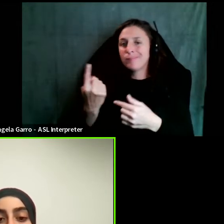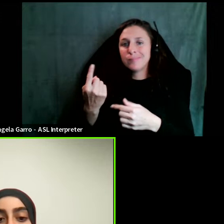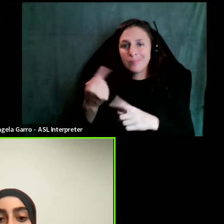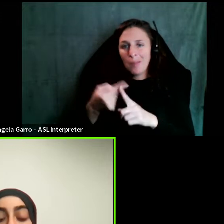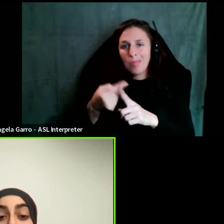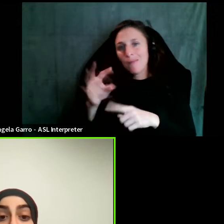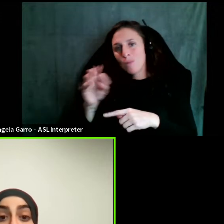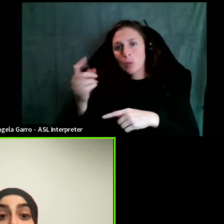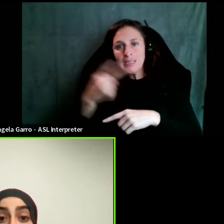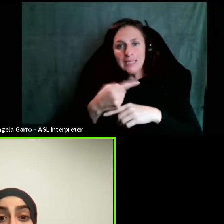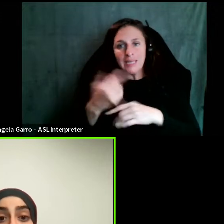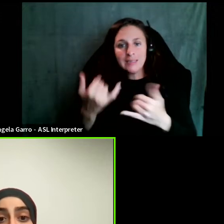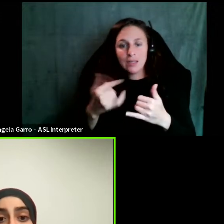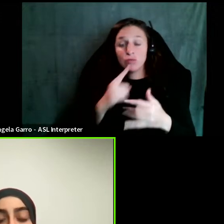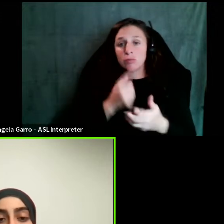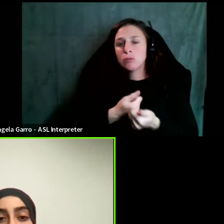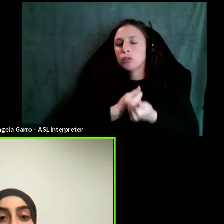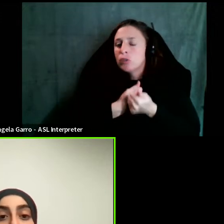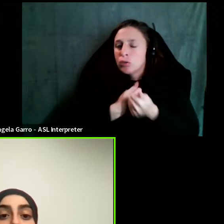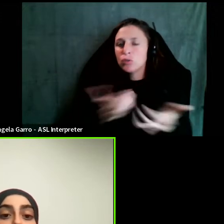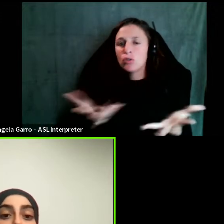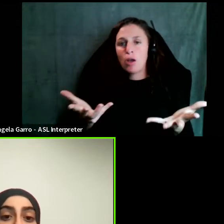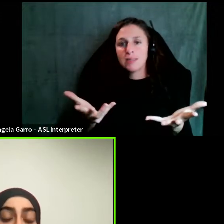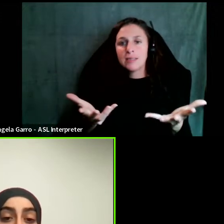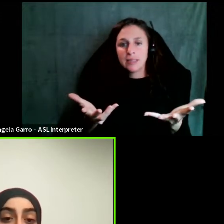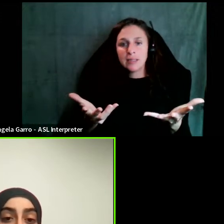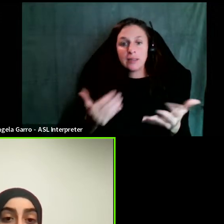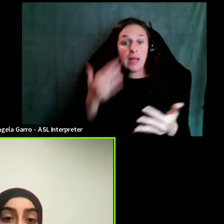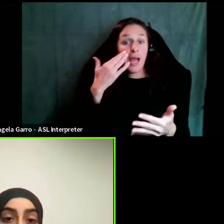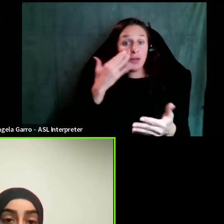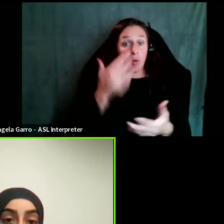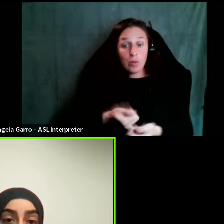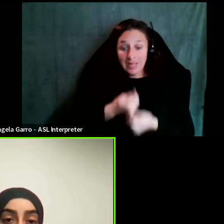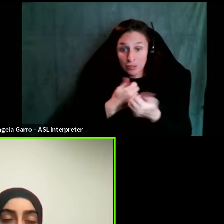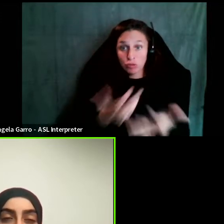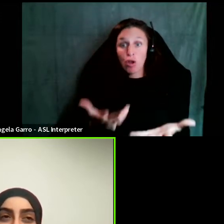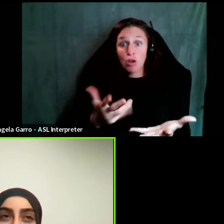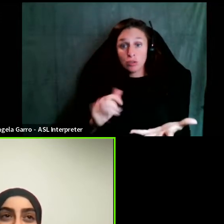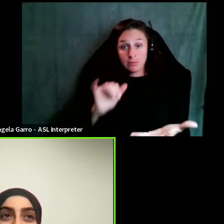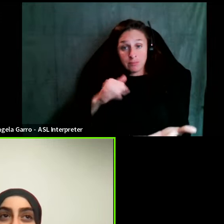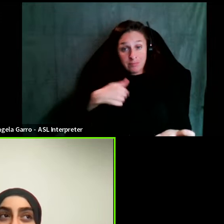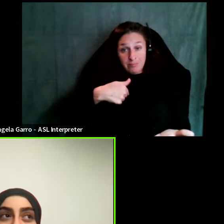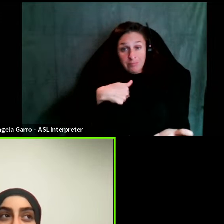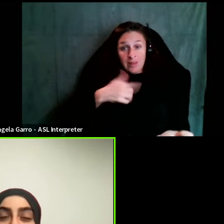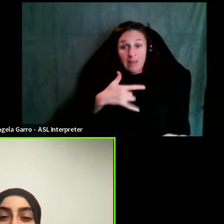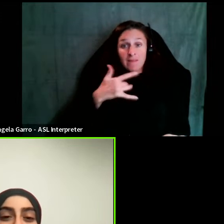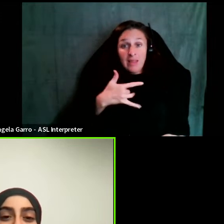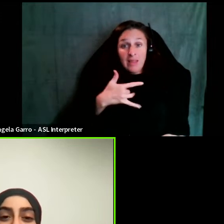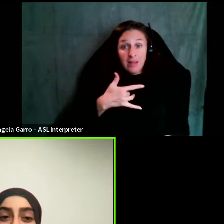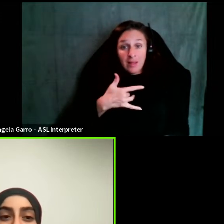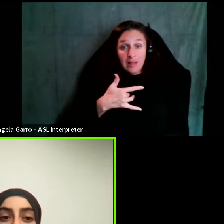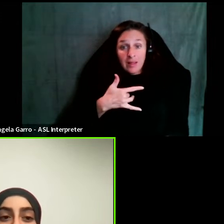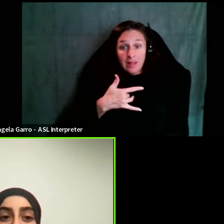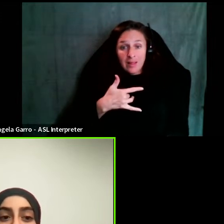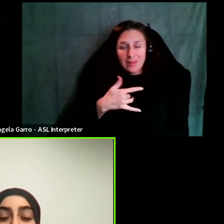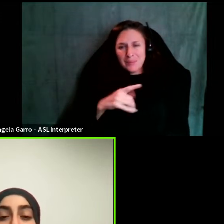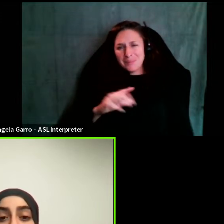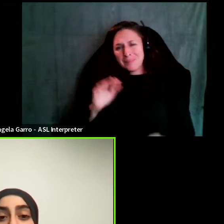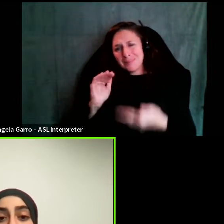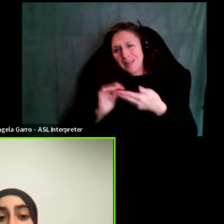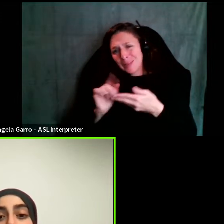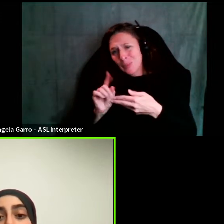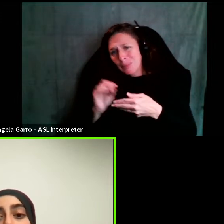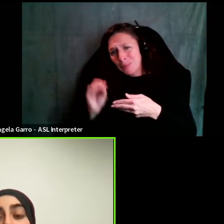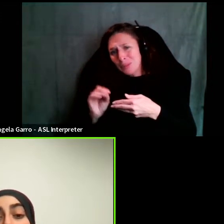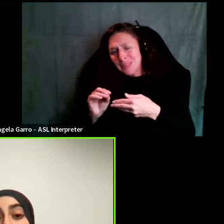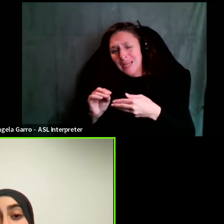now, is exhausting. And I know that the exhaustion that I feel is but less than 1% of the